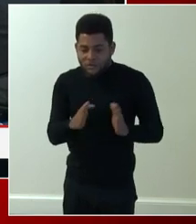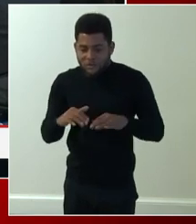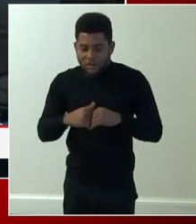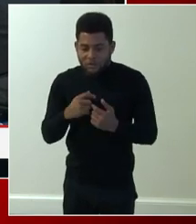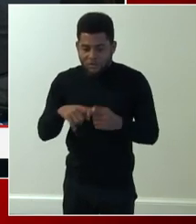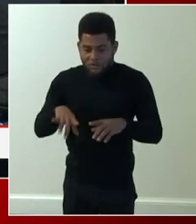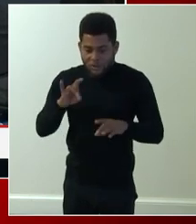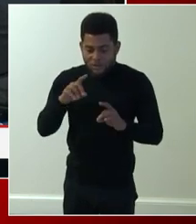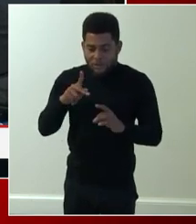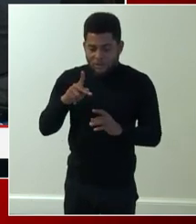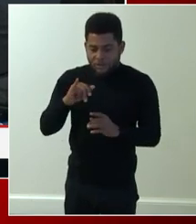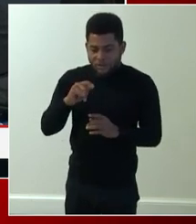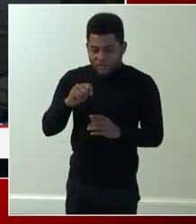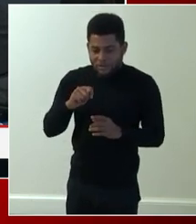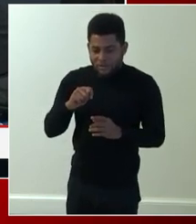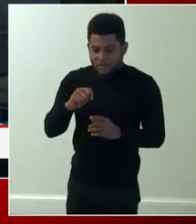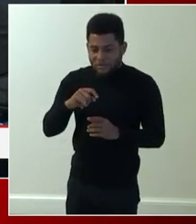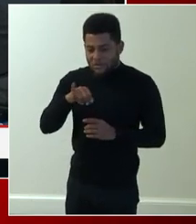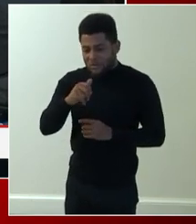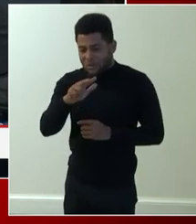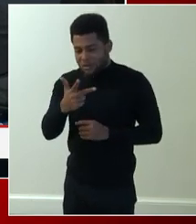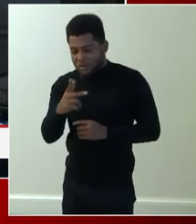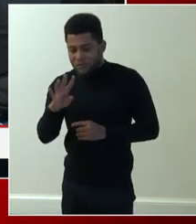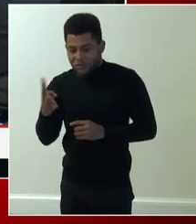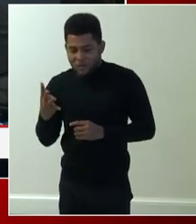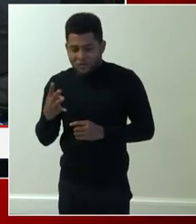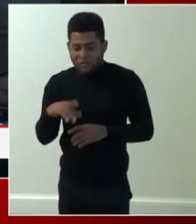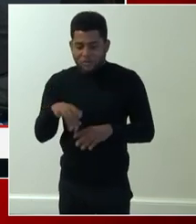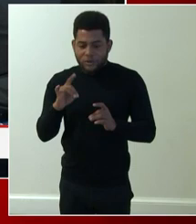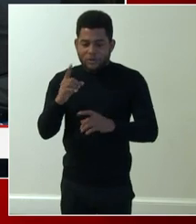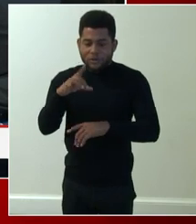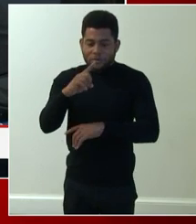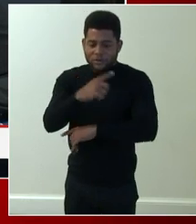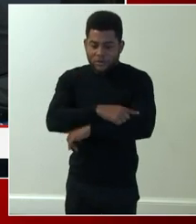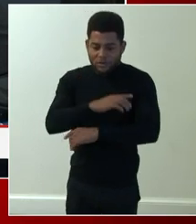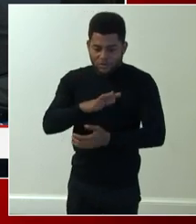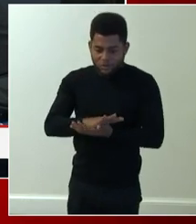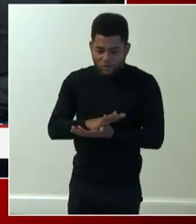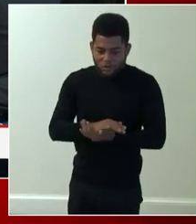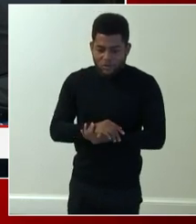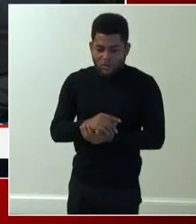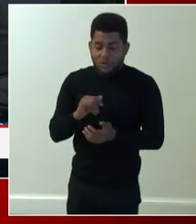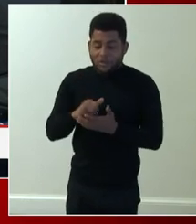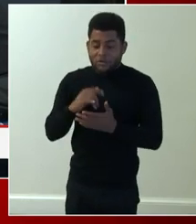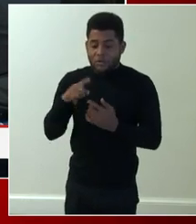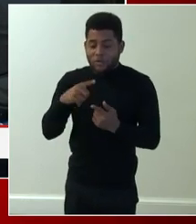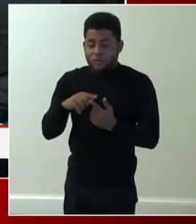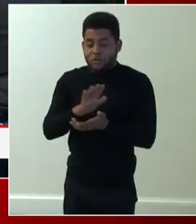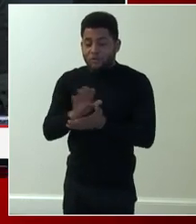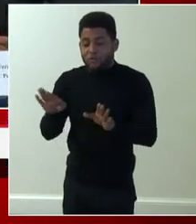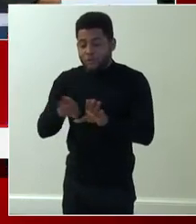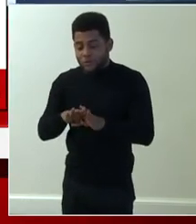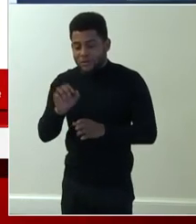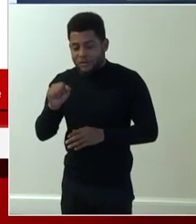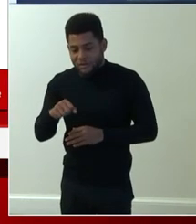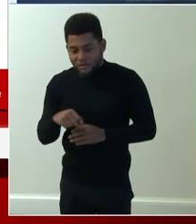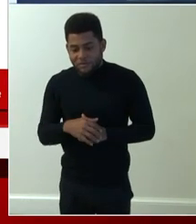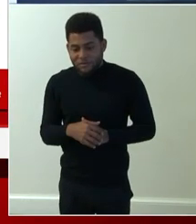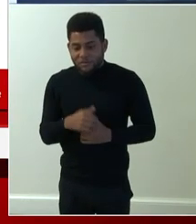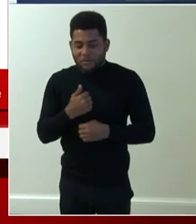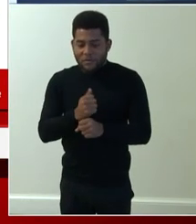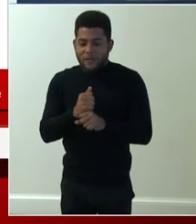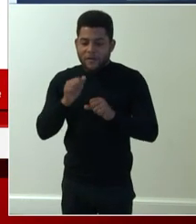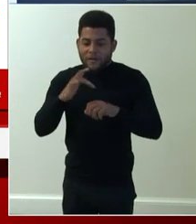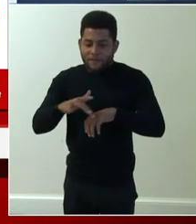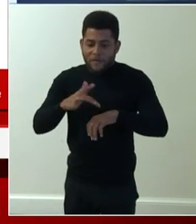But it'll be January 3rd and 4th will be the pickup dates. That is And correct. that's why schools are closed, Correct. to make that opportunity available. Correct.